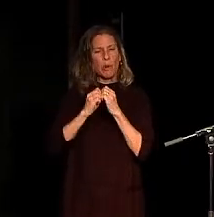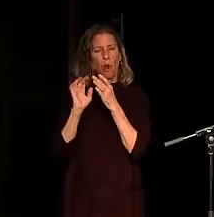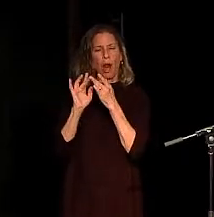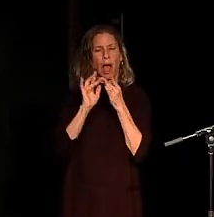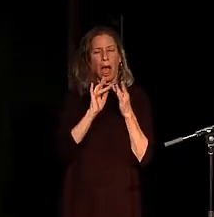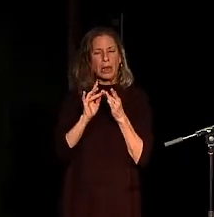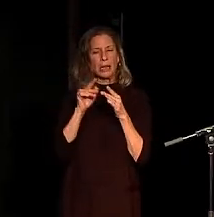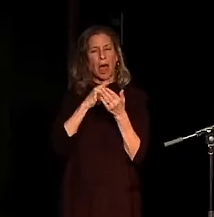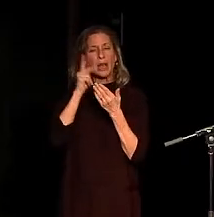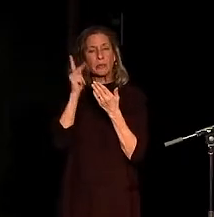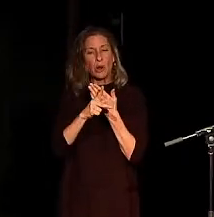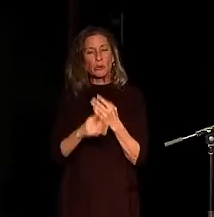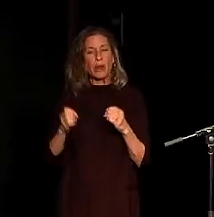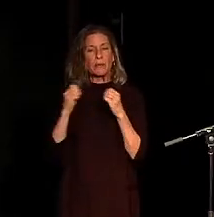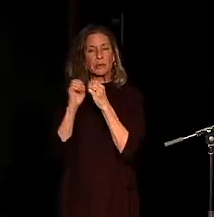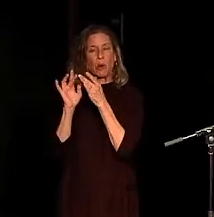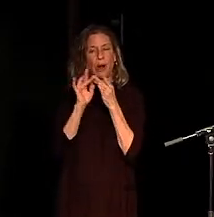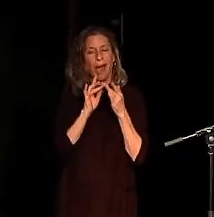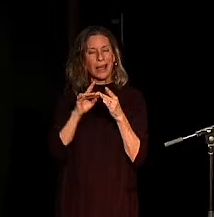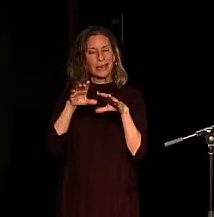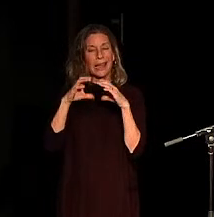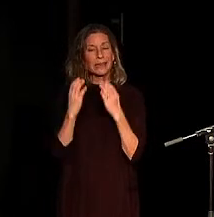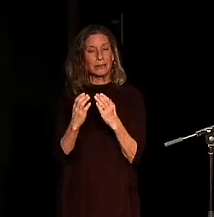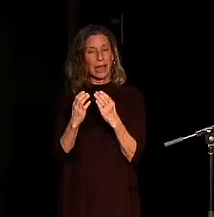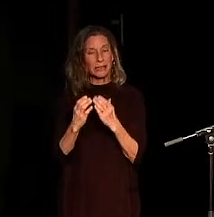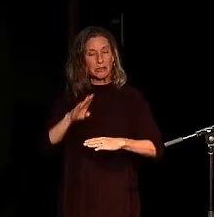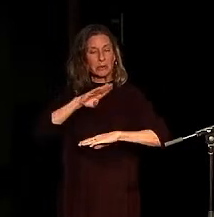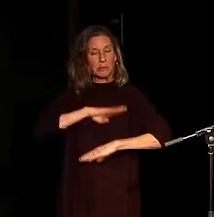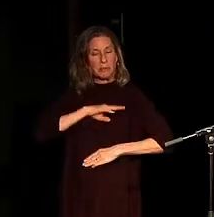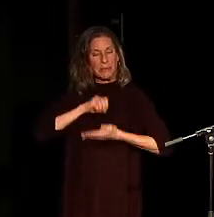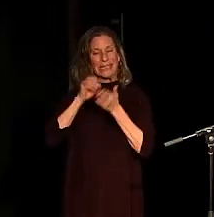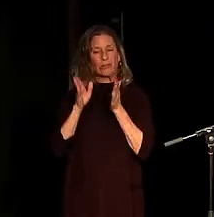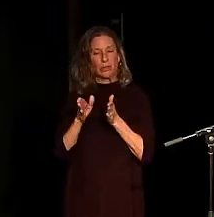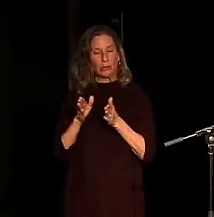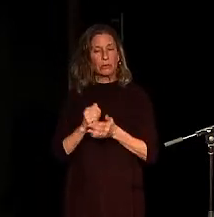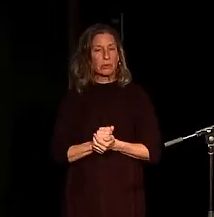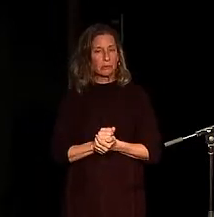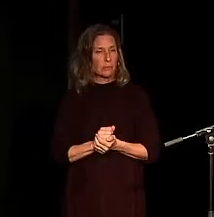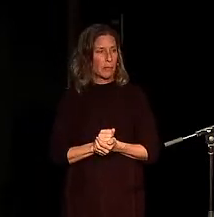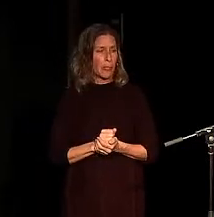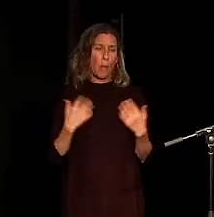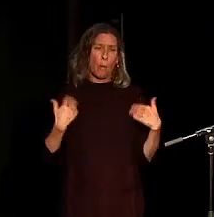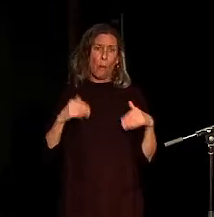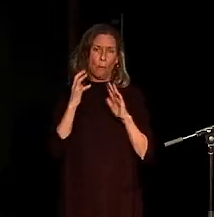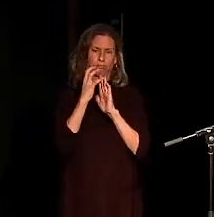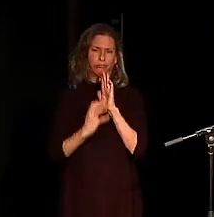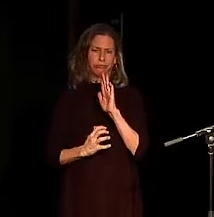and offering more online classes to meet student demand? That's a lot.